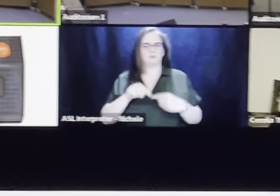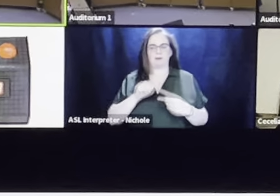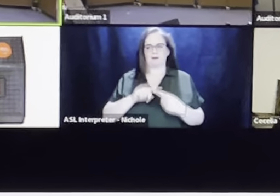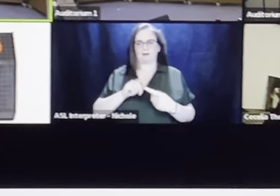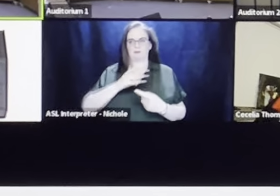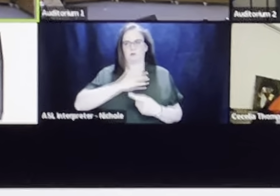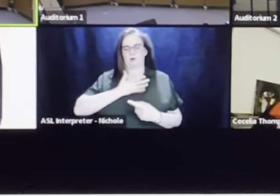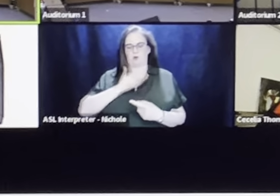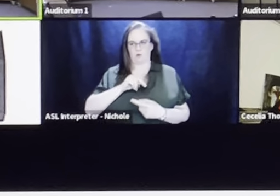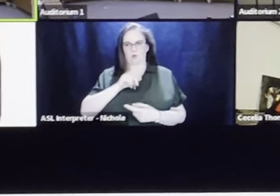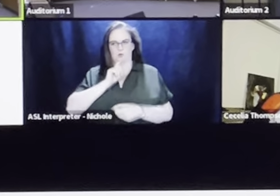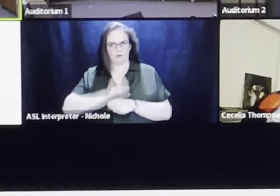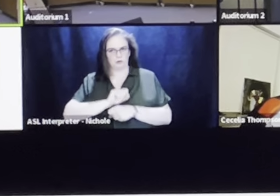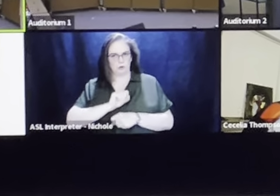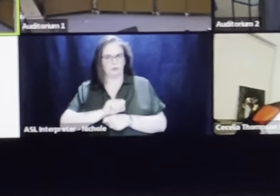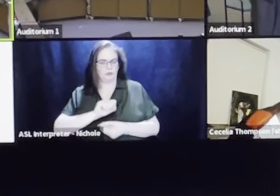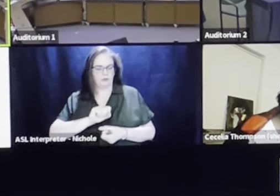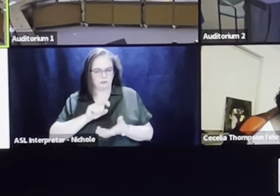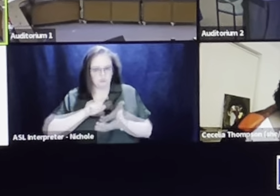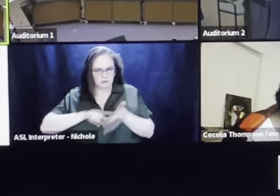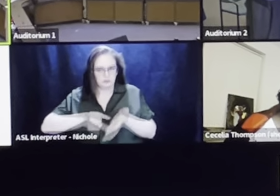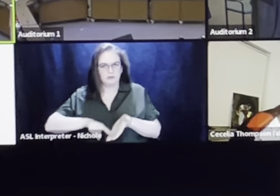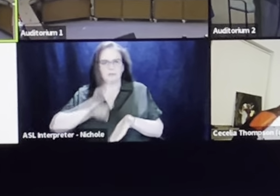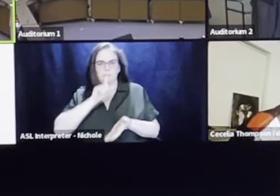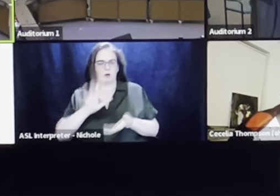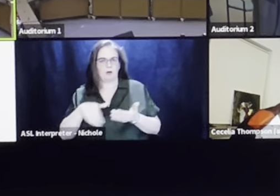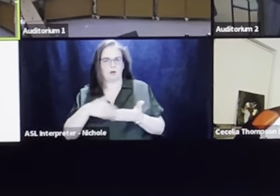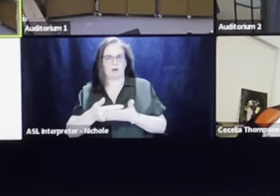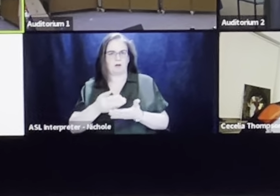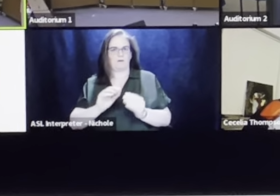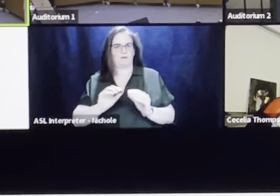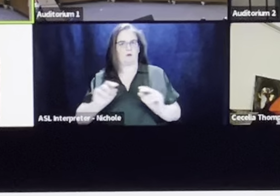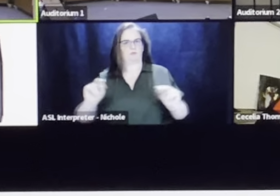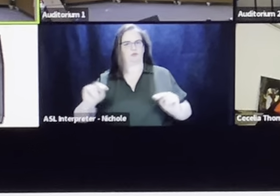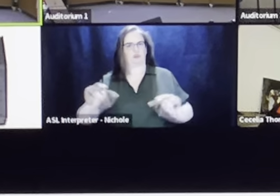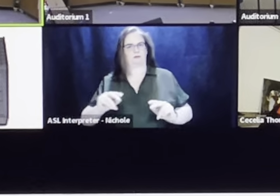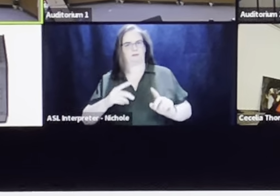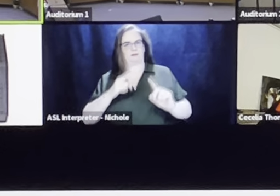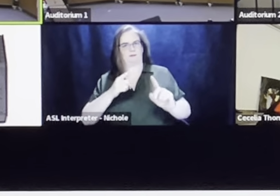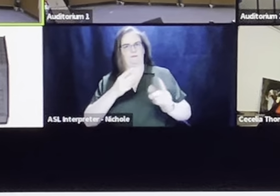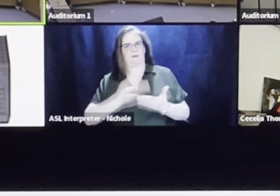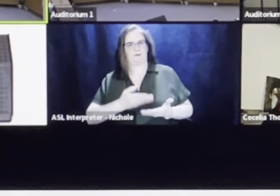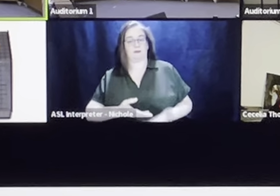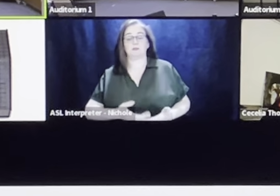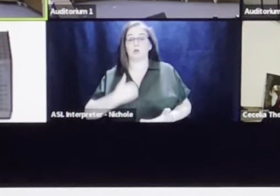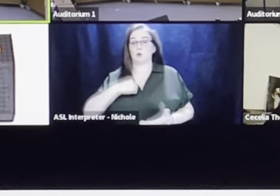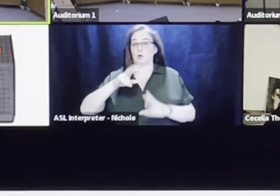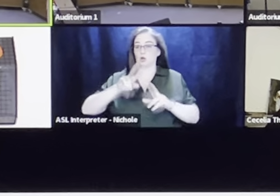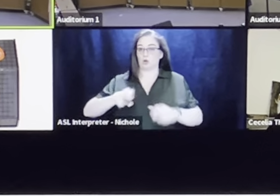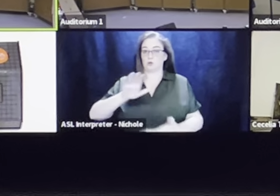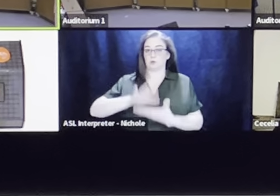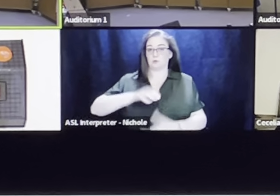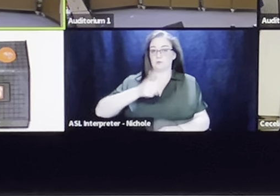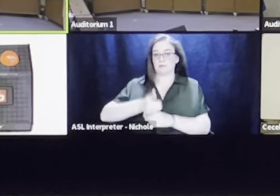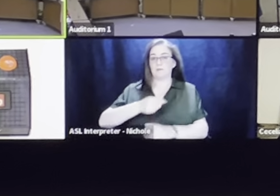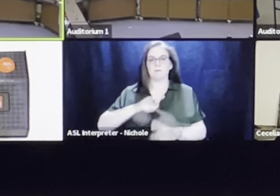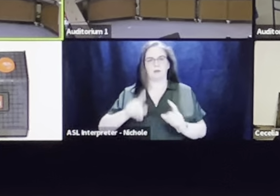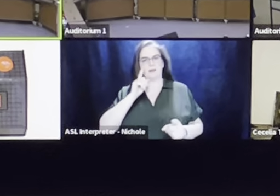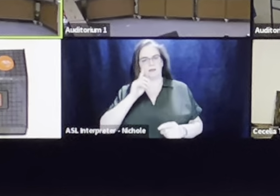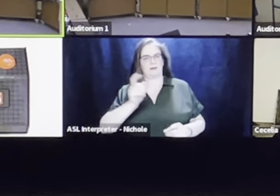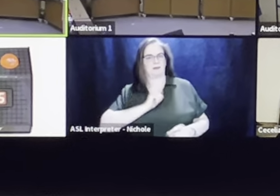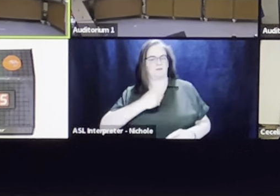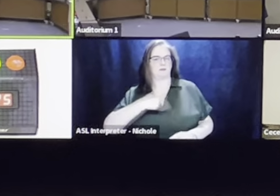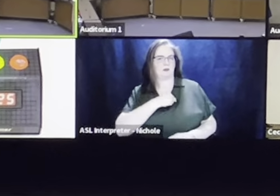own assurance worked, and what types of objective evidence were identified? So not only do we look at the school itself, but I think it gives